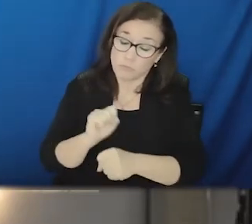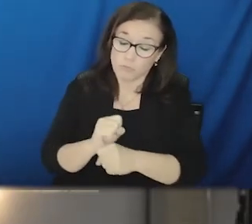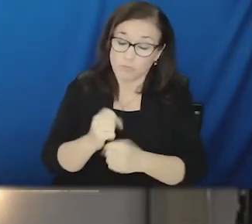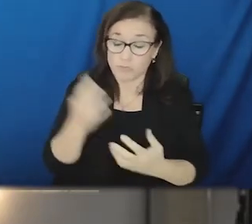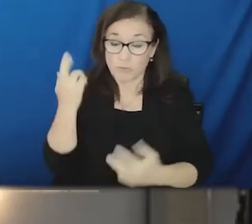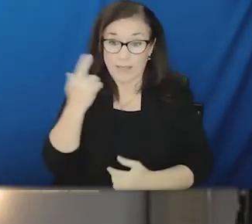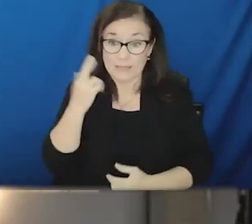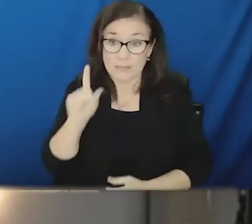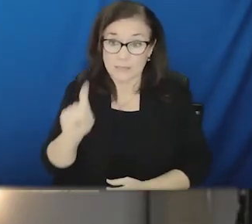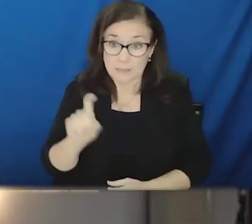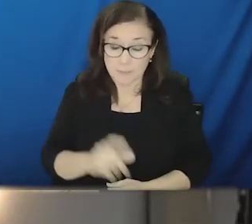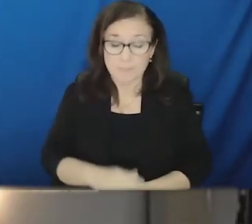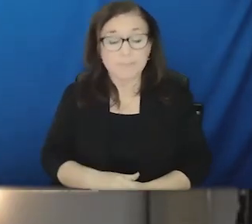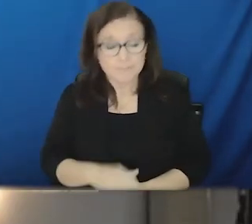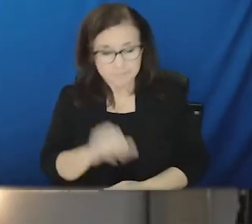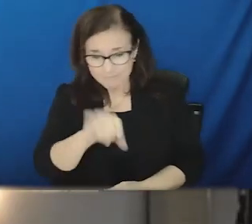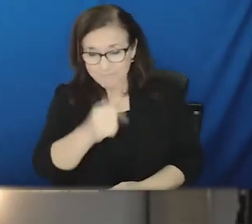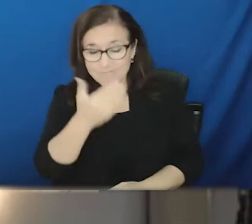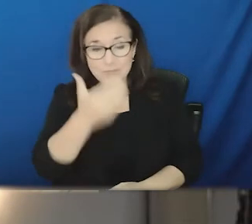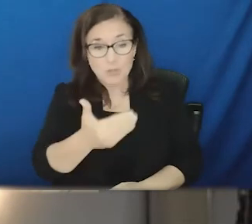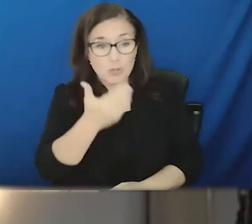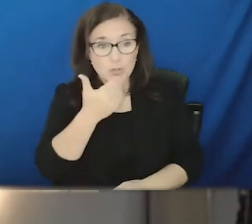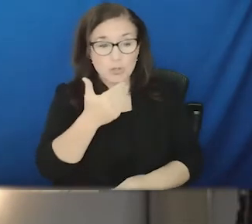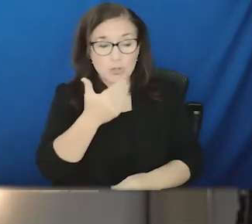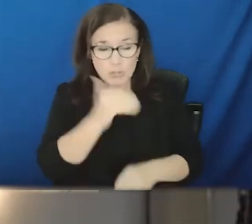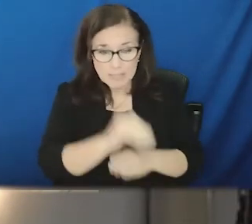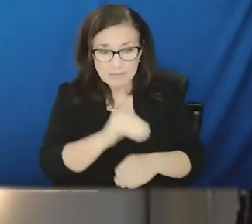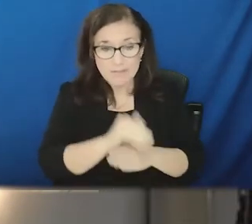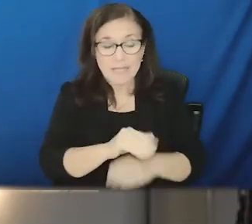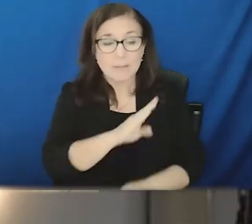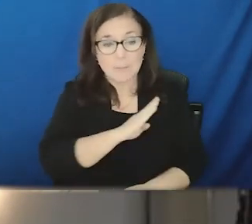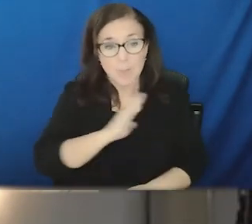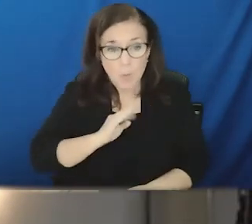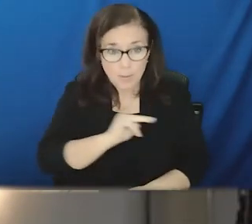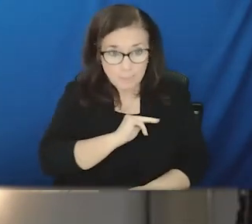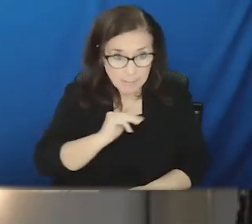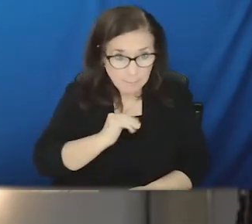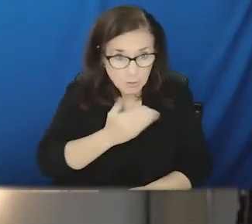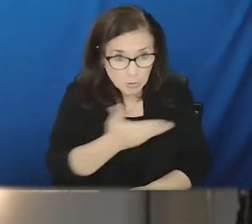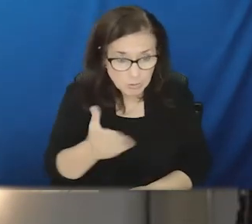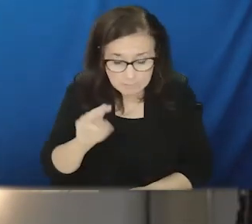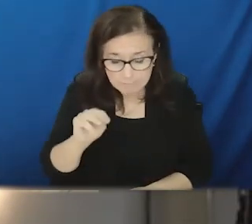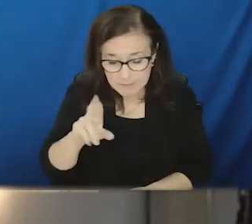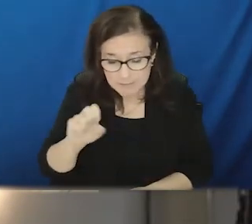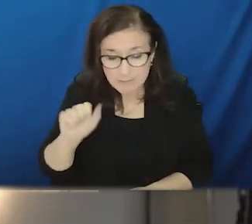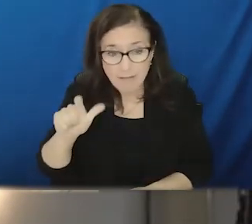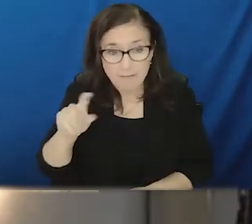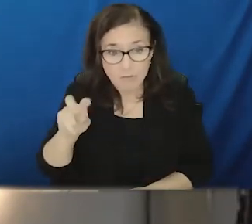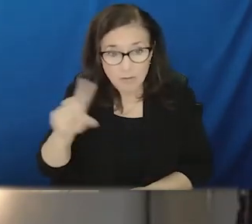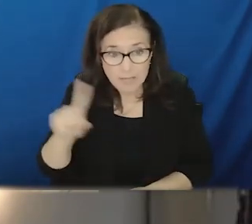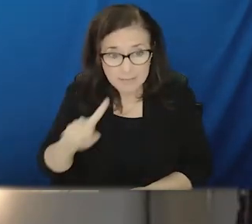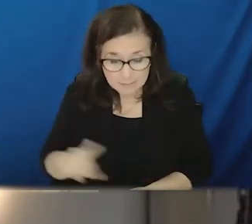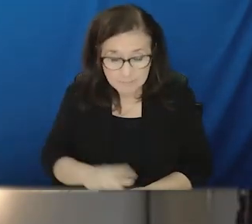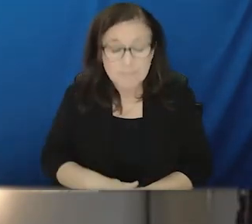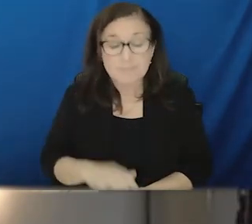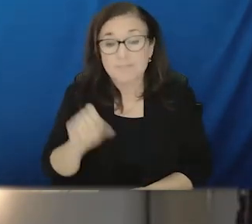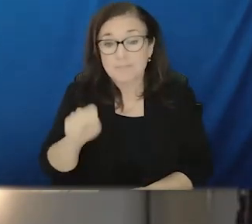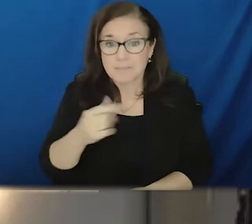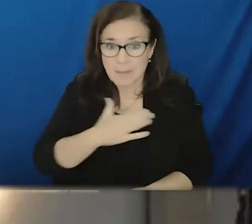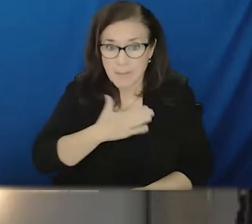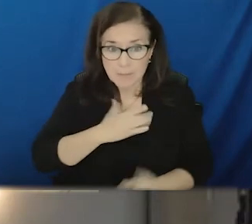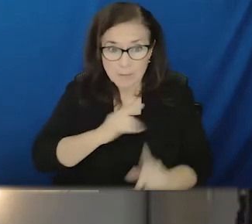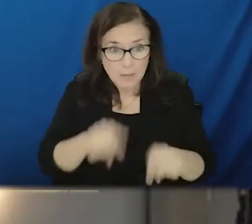Board Member Alvarez. It's my pleasure to do that and to be here tonight. Actually, we exercise